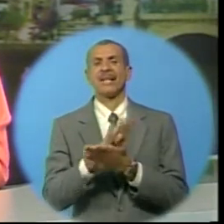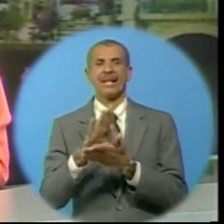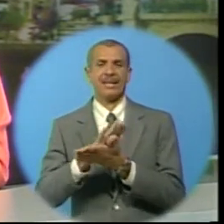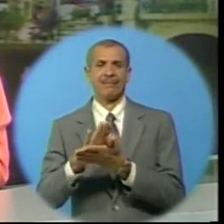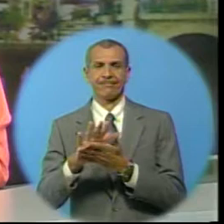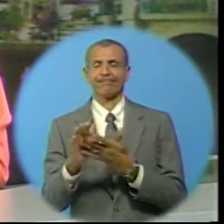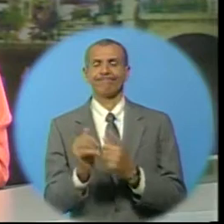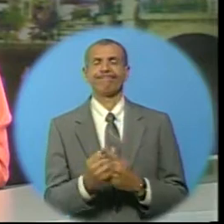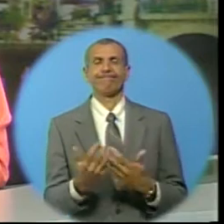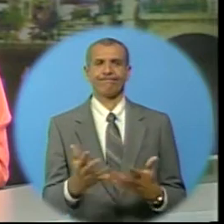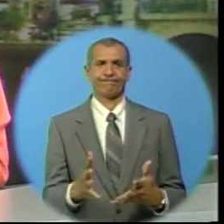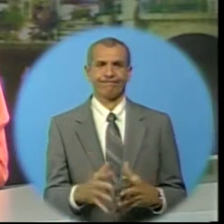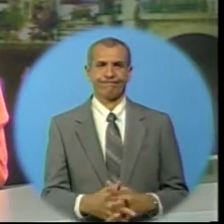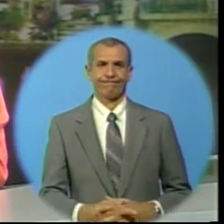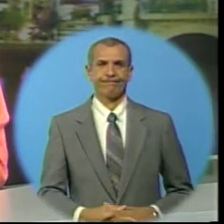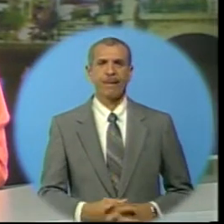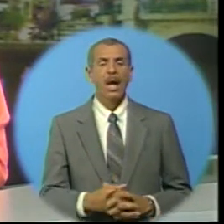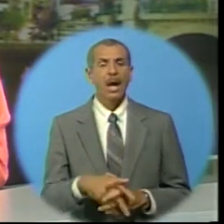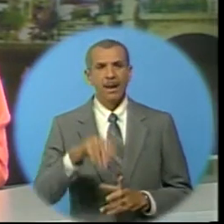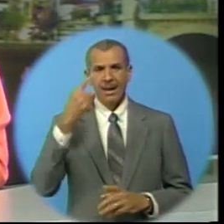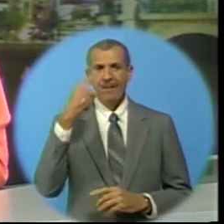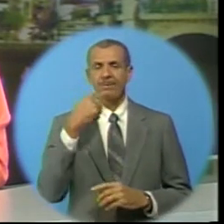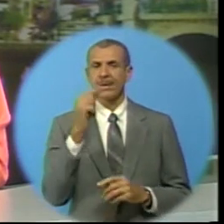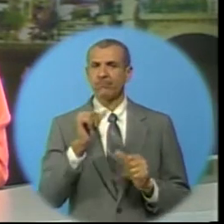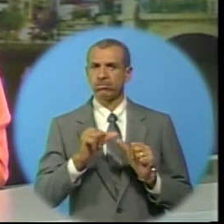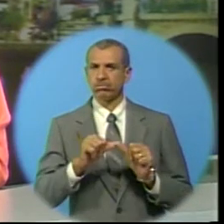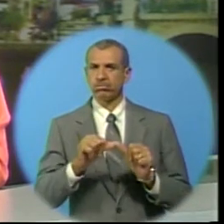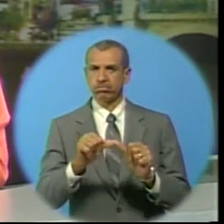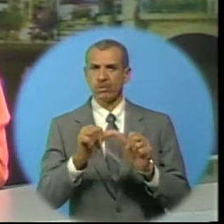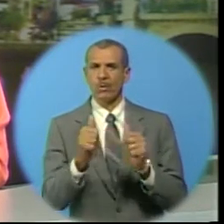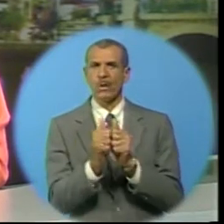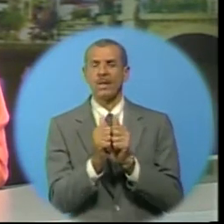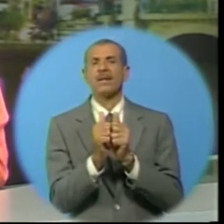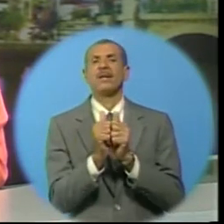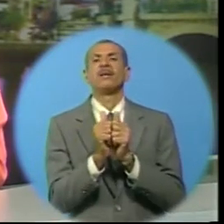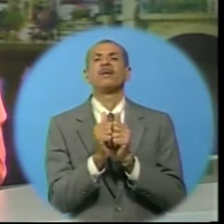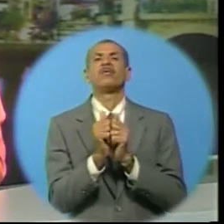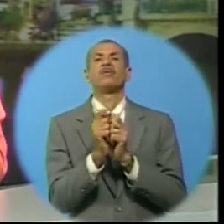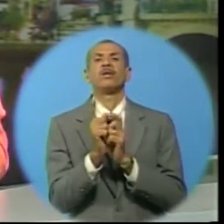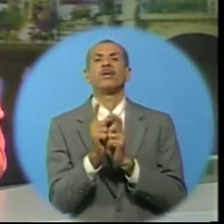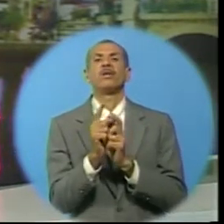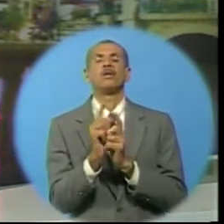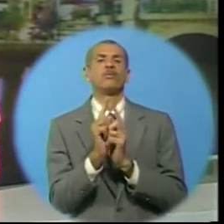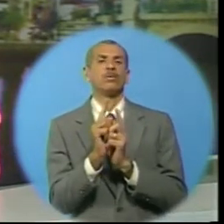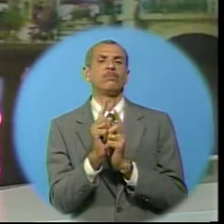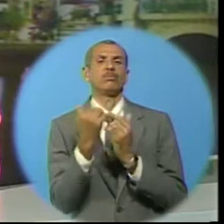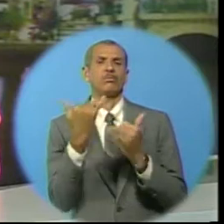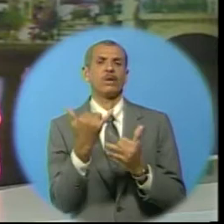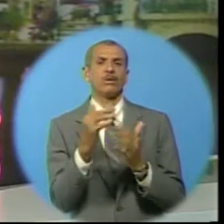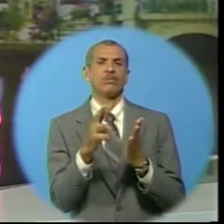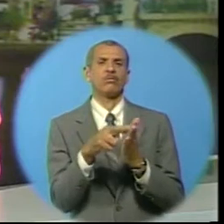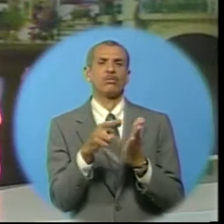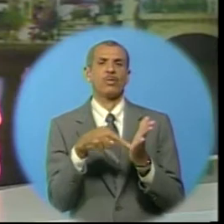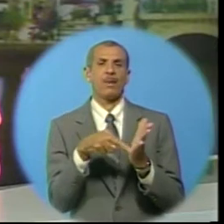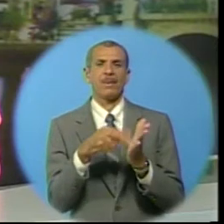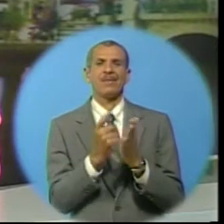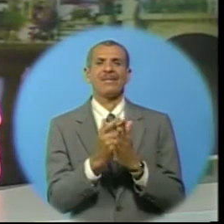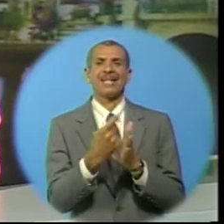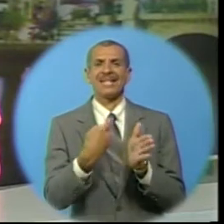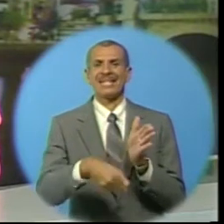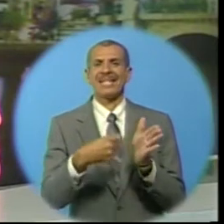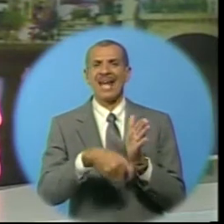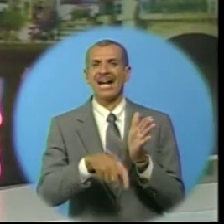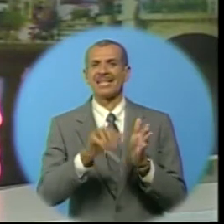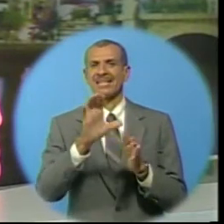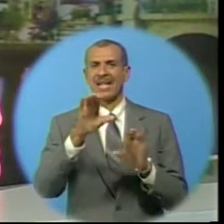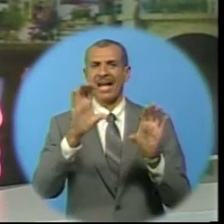cleaning. The government is pressing ahead with its efforts to comply with the requirements of the Foreign Account Tax Compliance